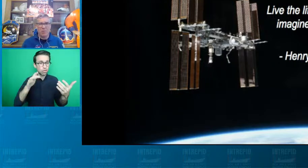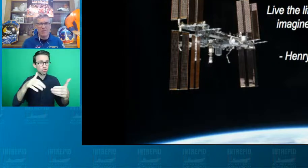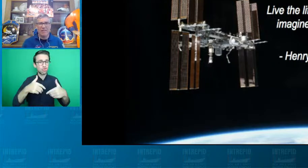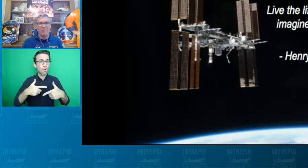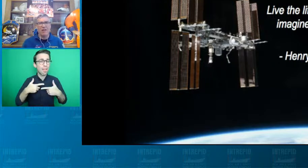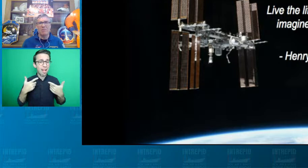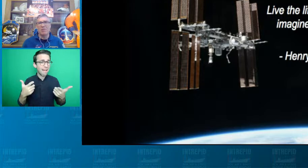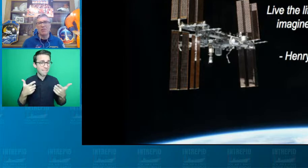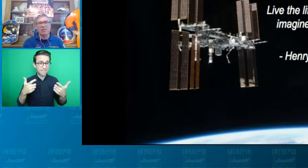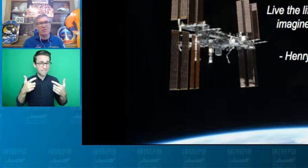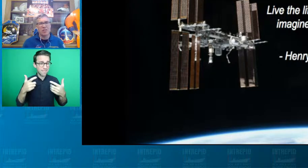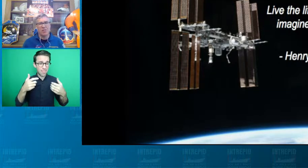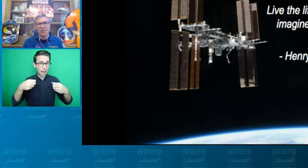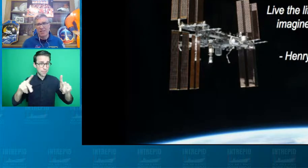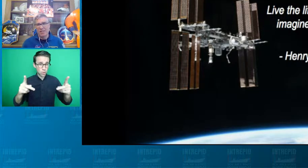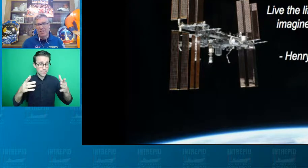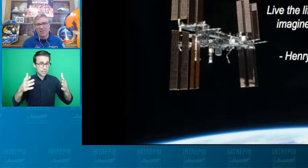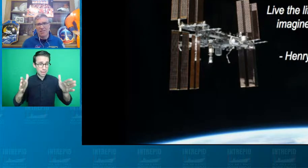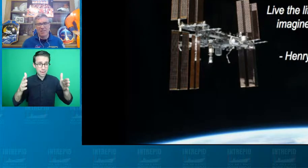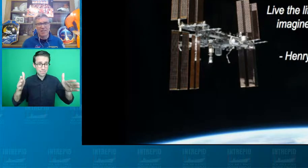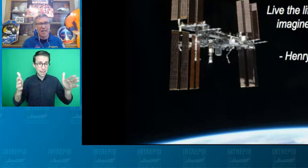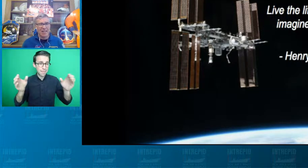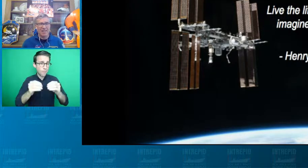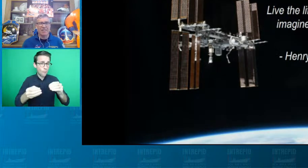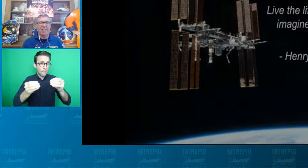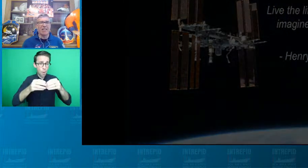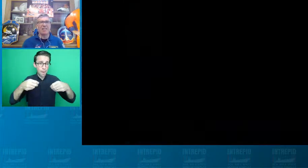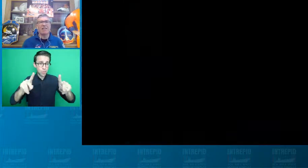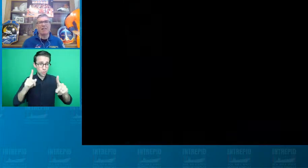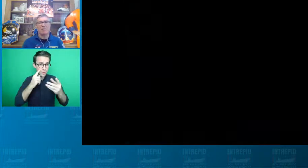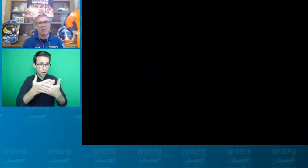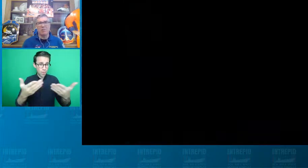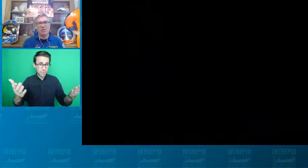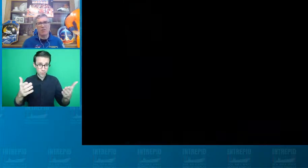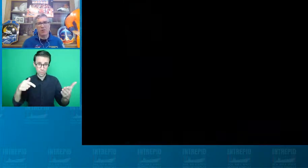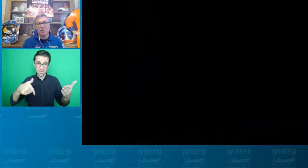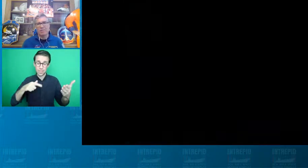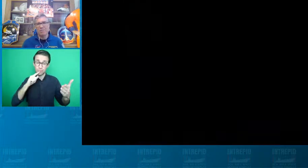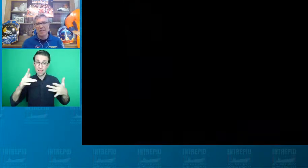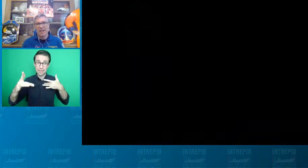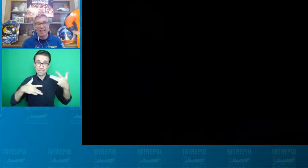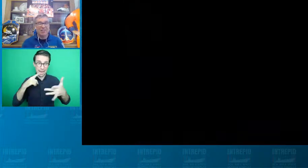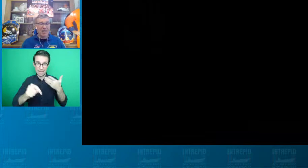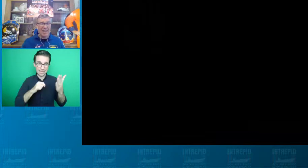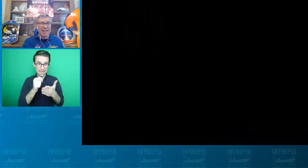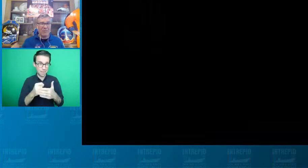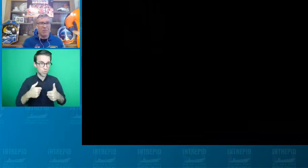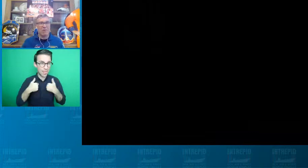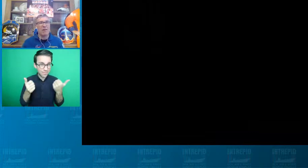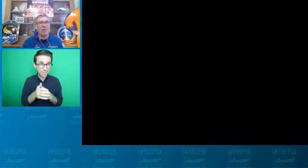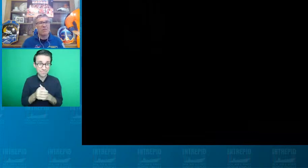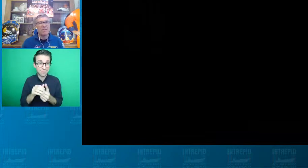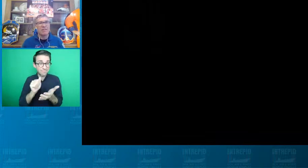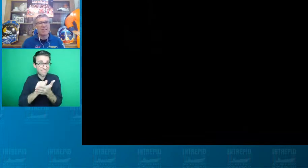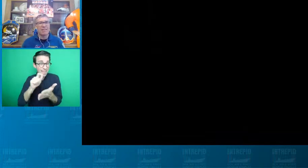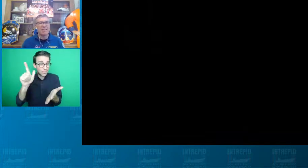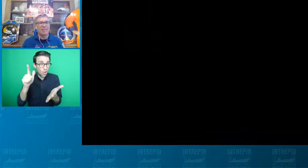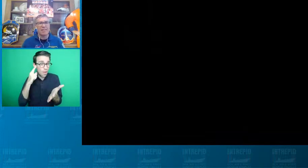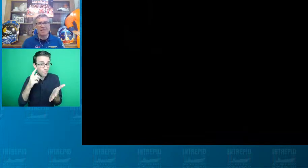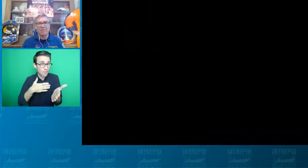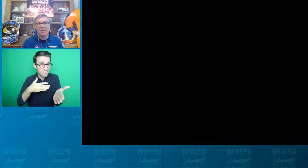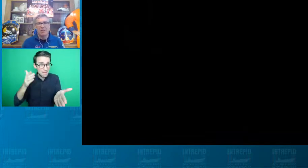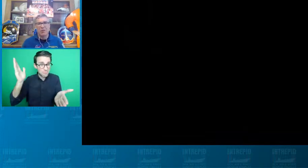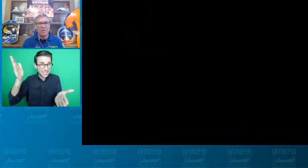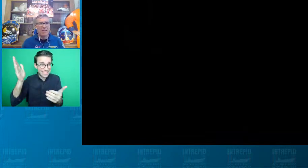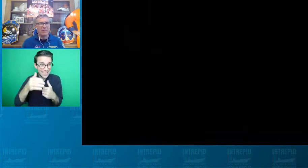every moment and every opportunity. So it's an exciting, exciting time to be moving forward. And that's all I have for my prepared